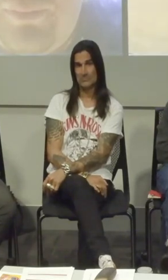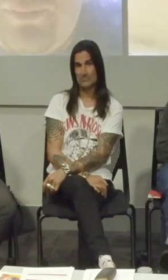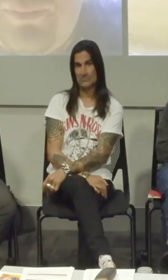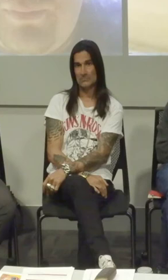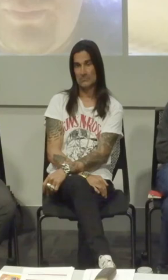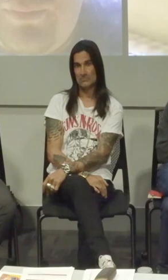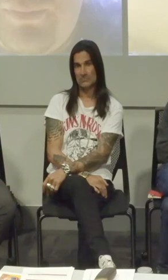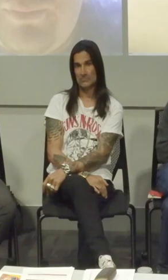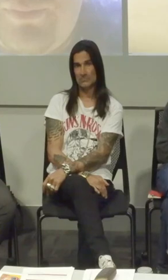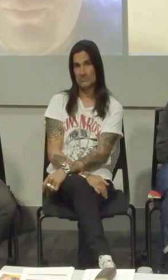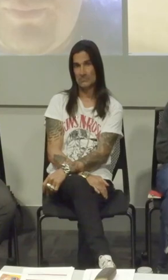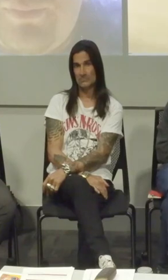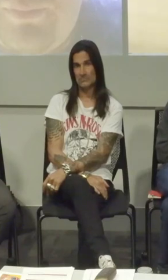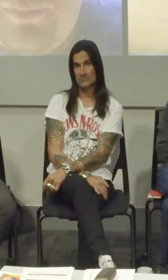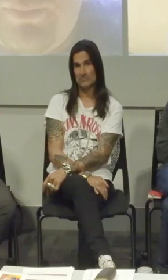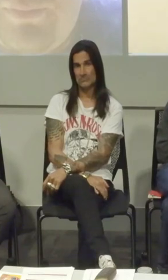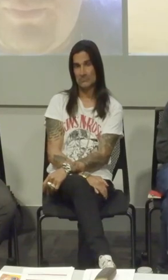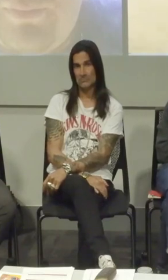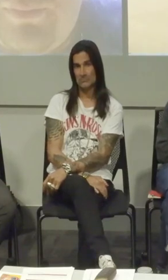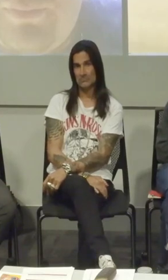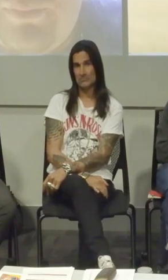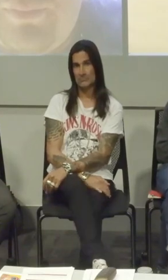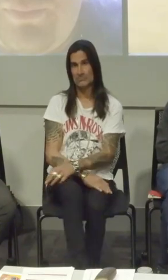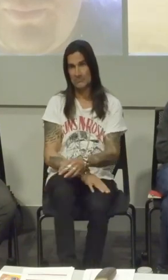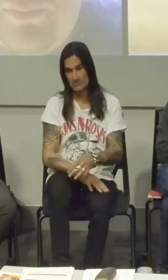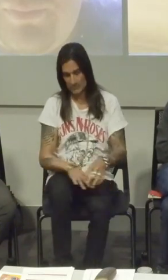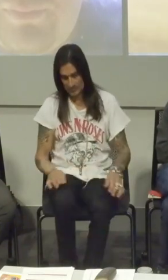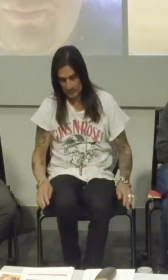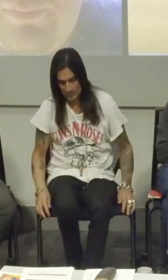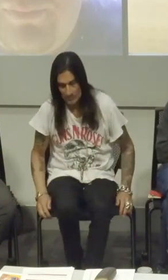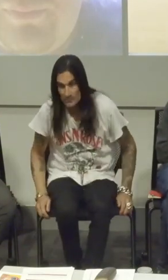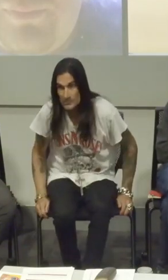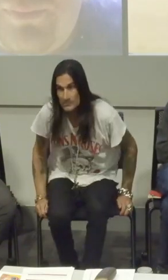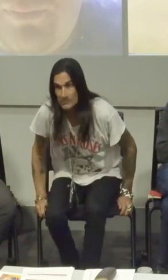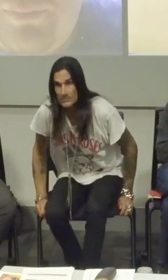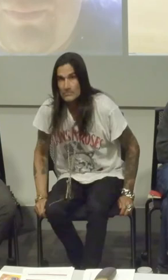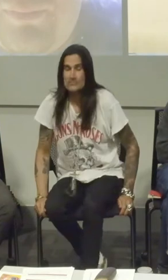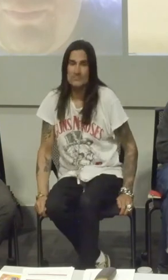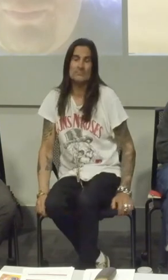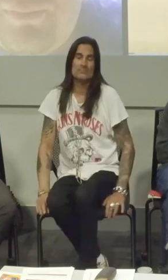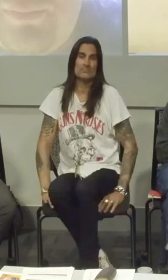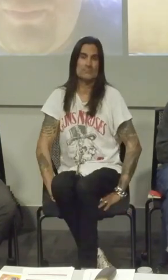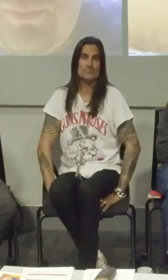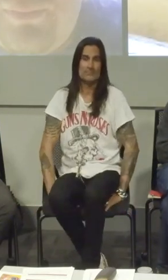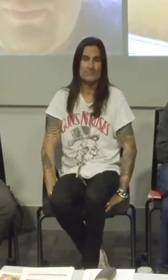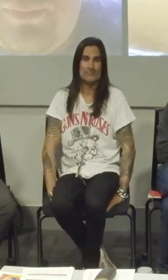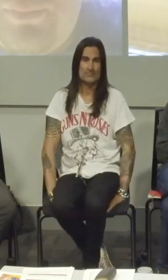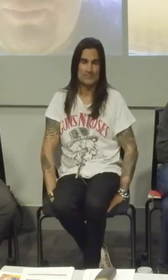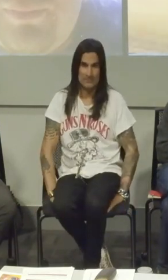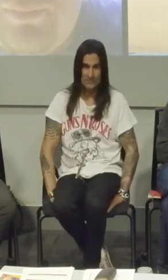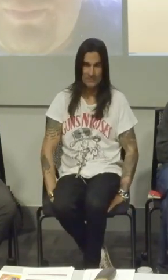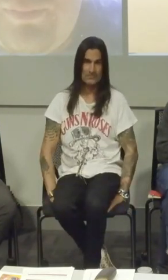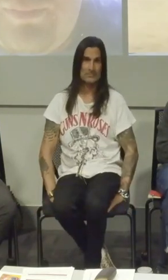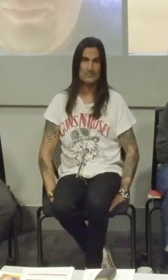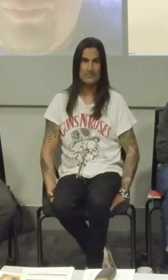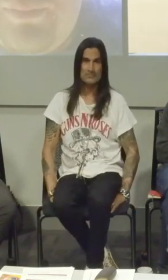music. While you're in lockdown, you're watching all this stuff, you're doing all this stuff. They'd opened, by that time, museums,